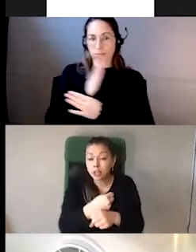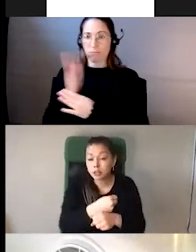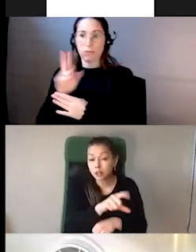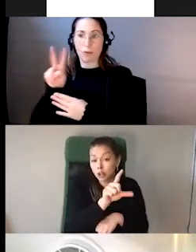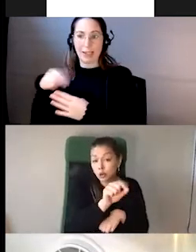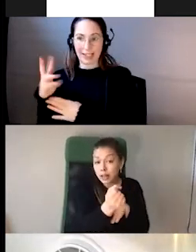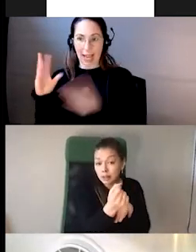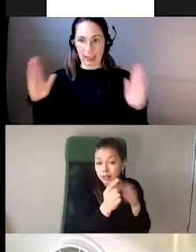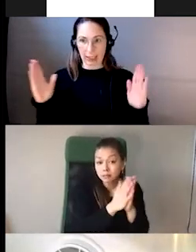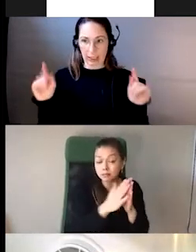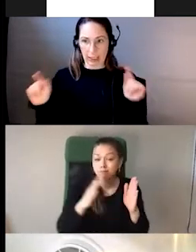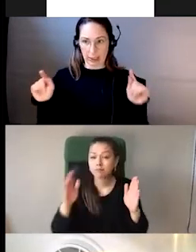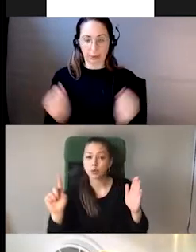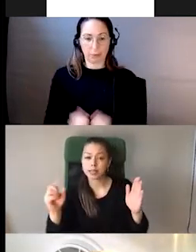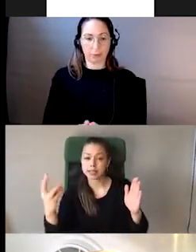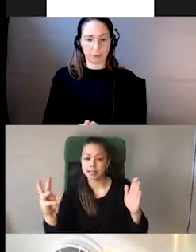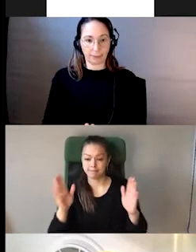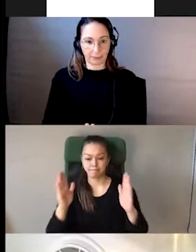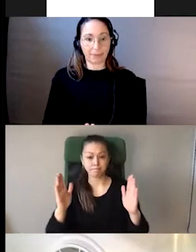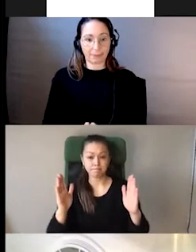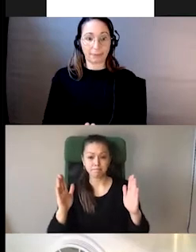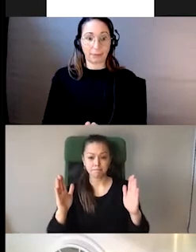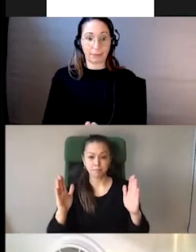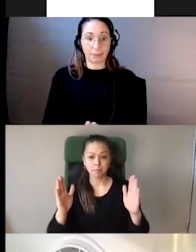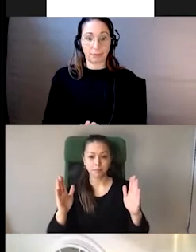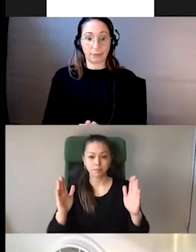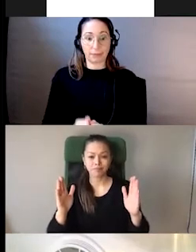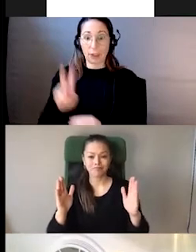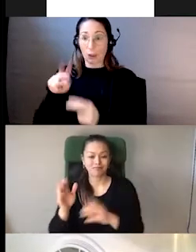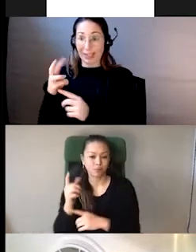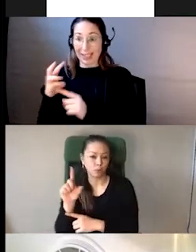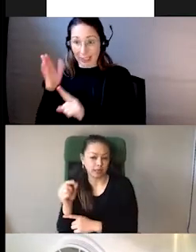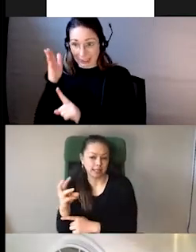2016. And that's the last date census figures were available.